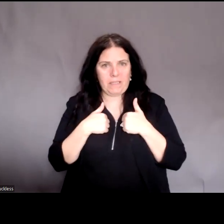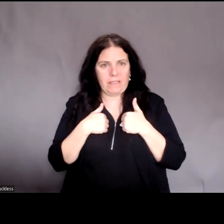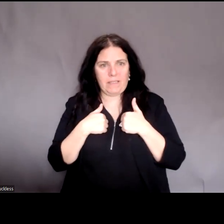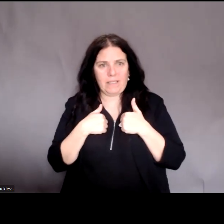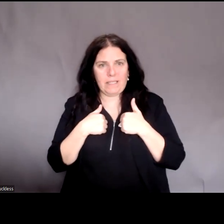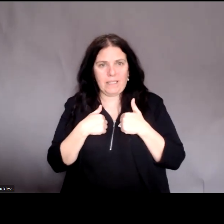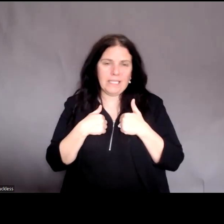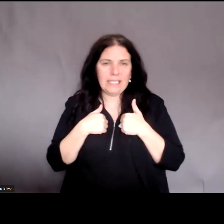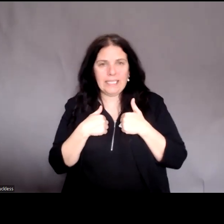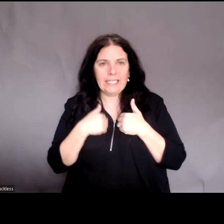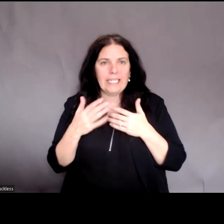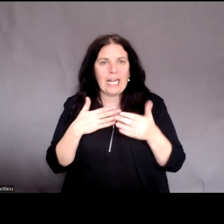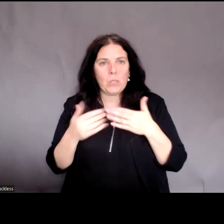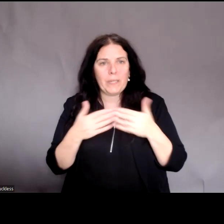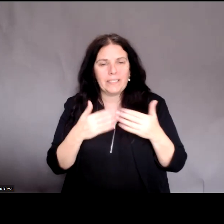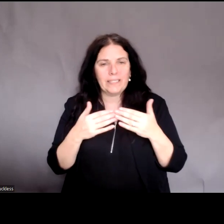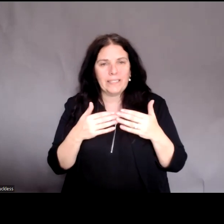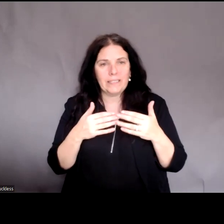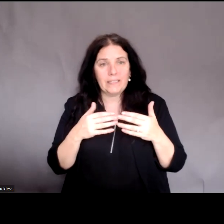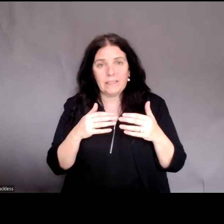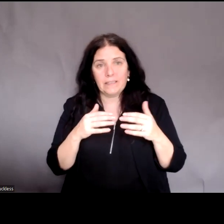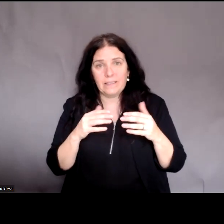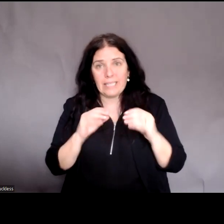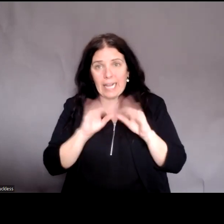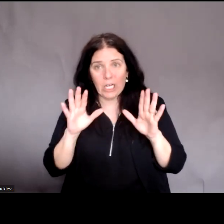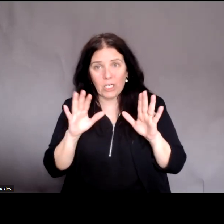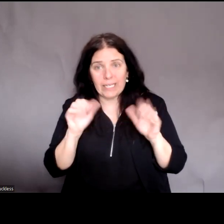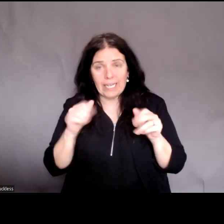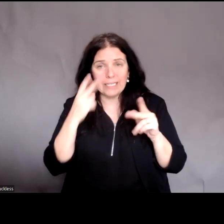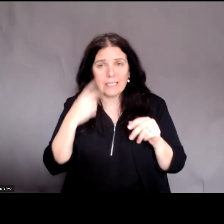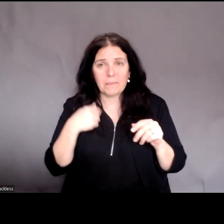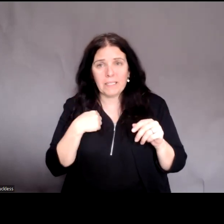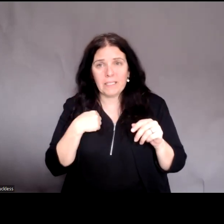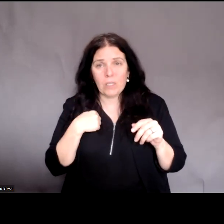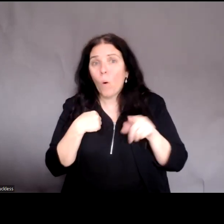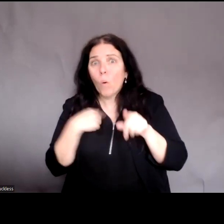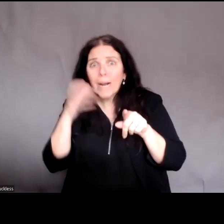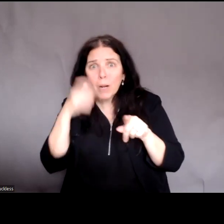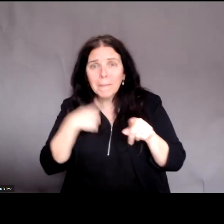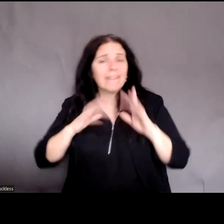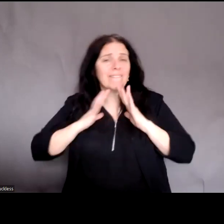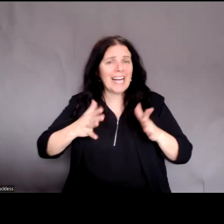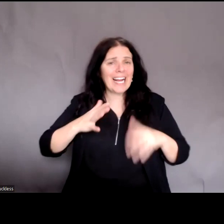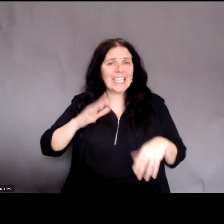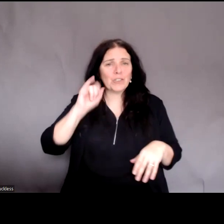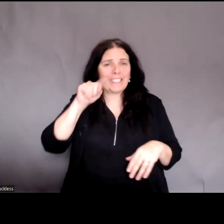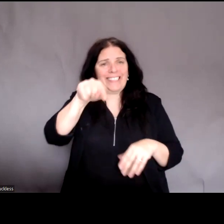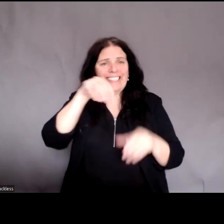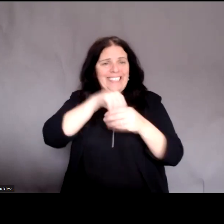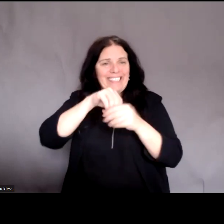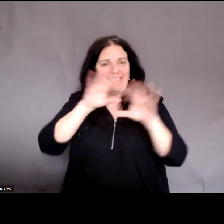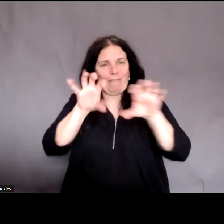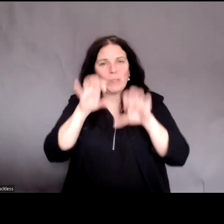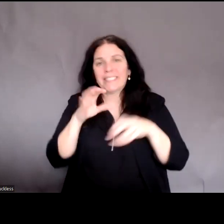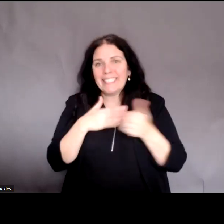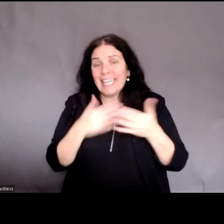Anyways, I'm coming back again, I hope. Okay. Oh, good. You can hear me. It just things freeze up. All right. I